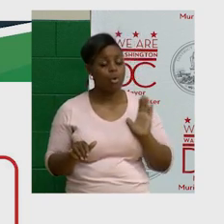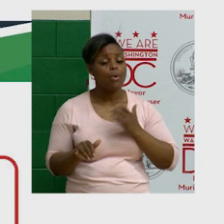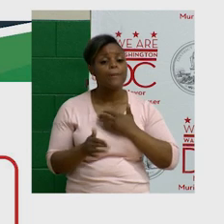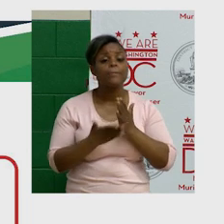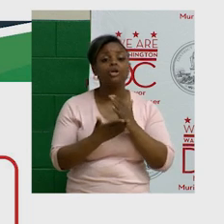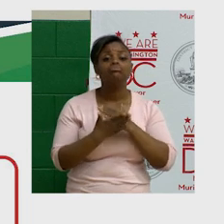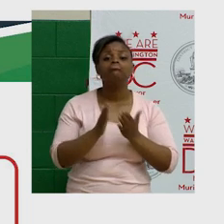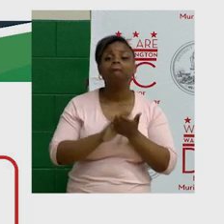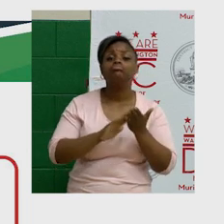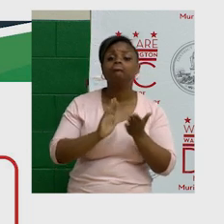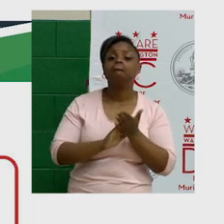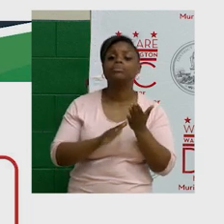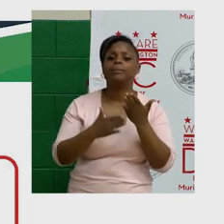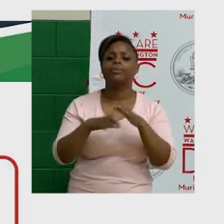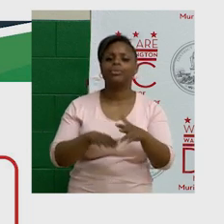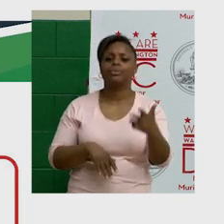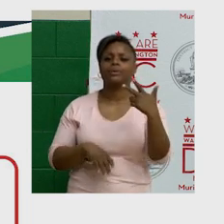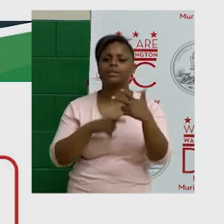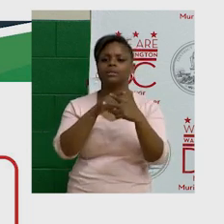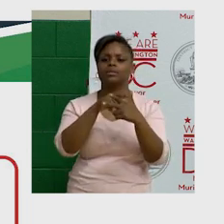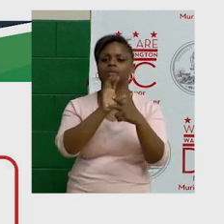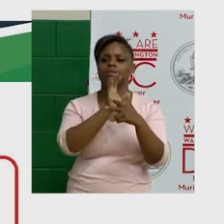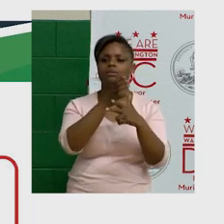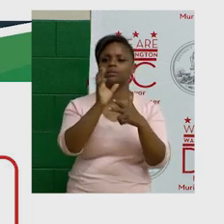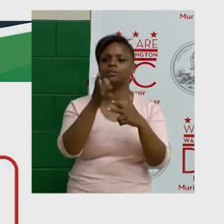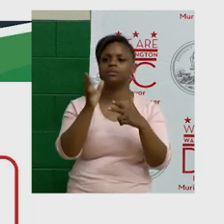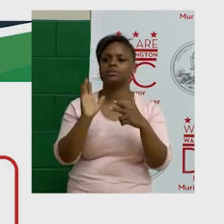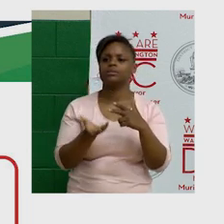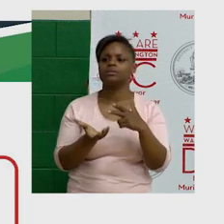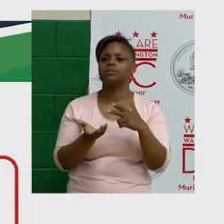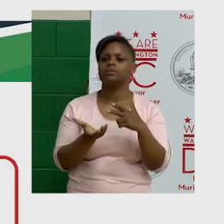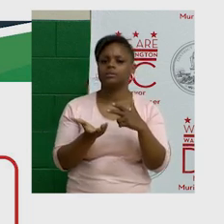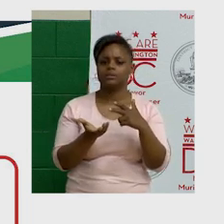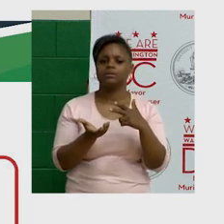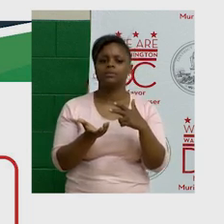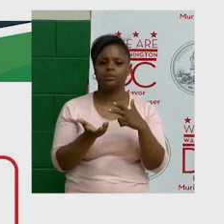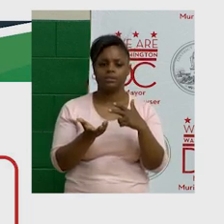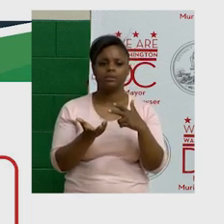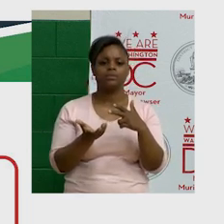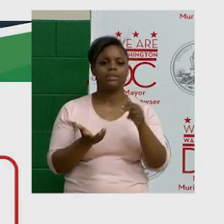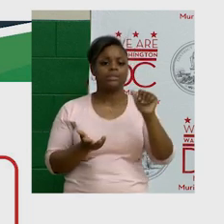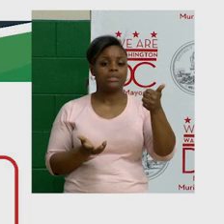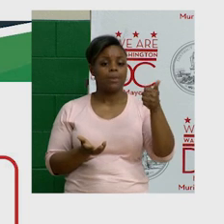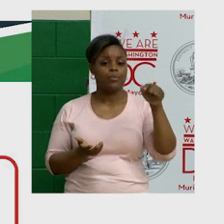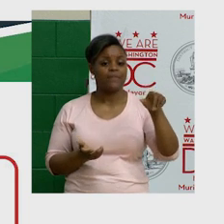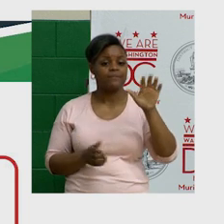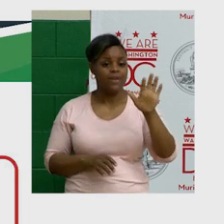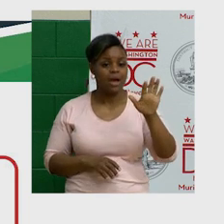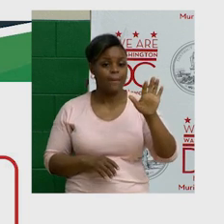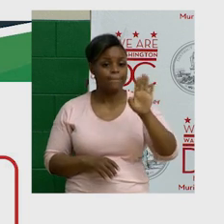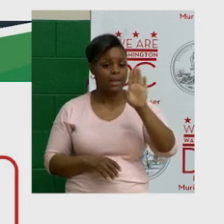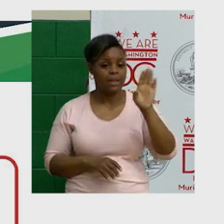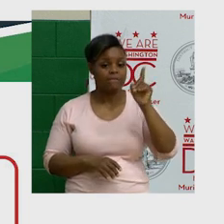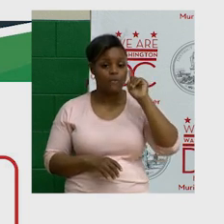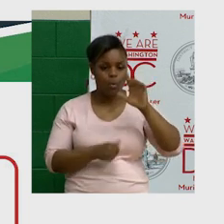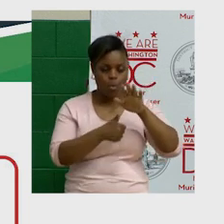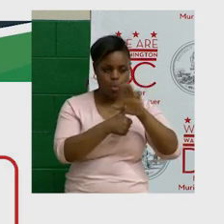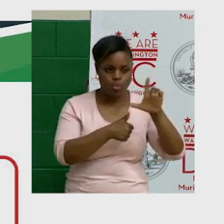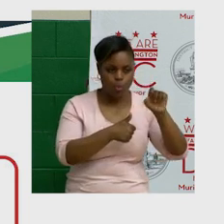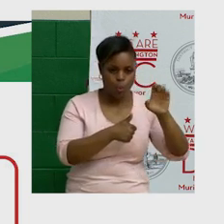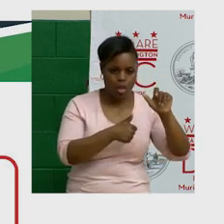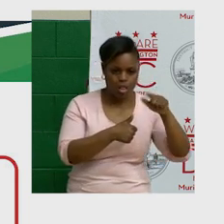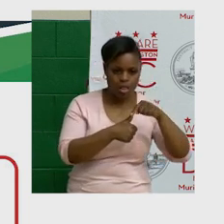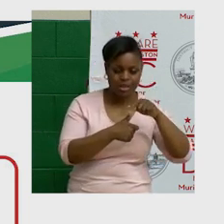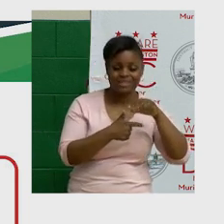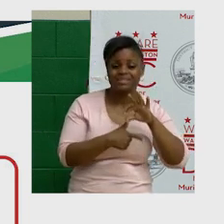is broken down into about three parts. So we have about $10.5 billion of local funds, and that includes some special purpose funds like fees